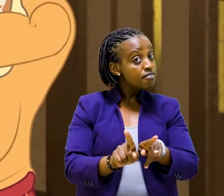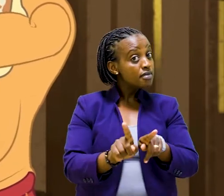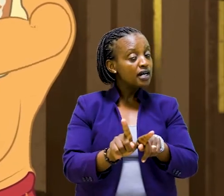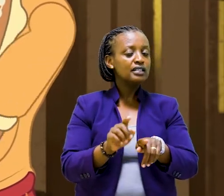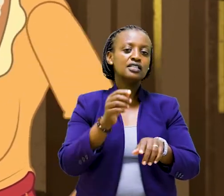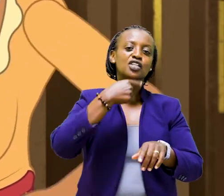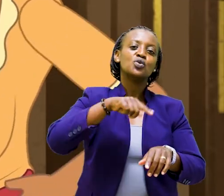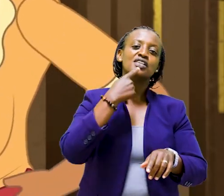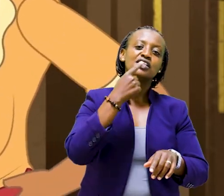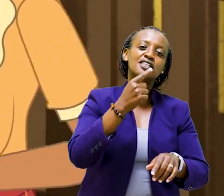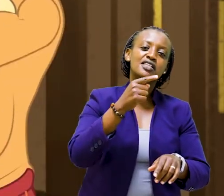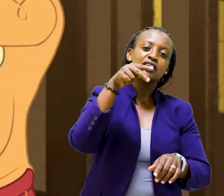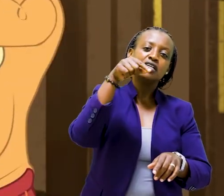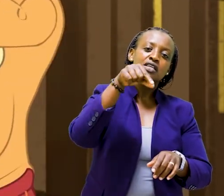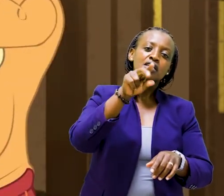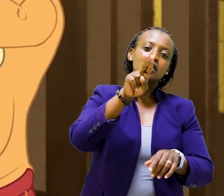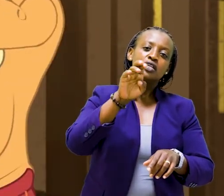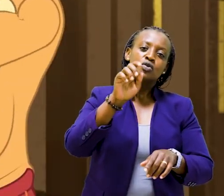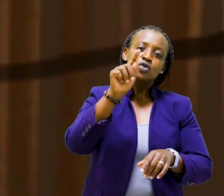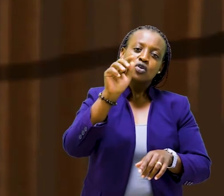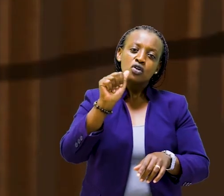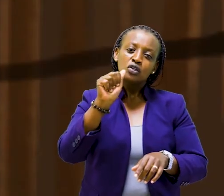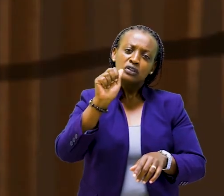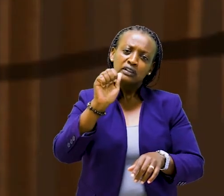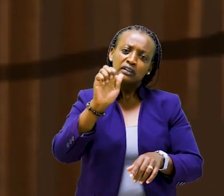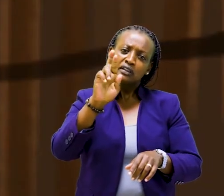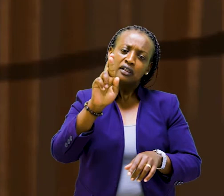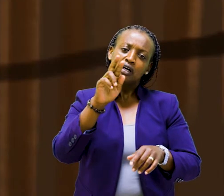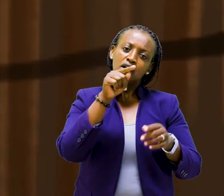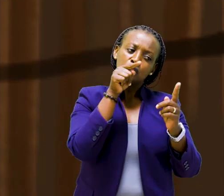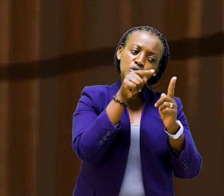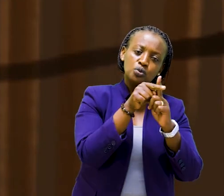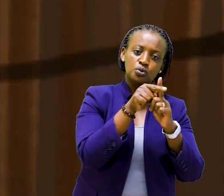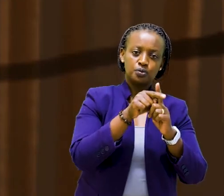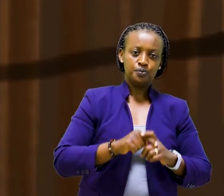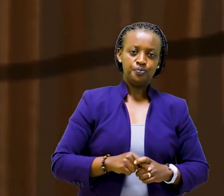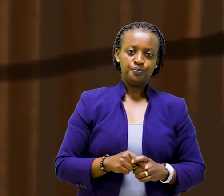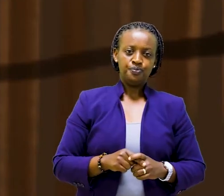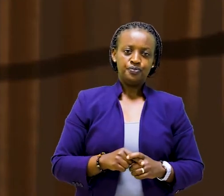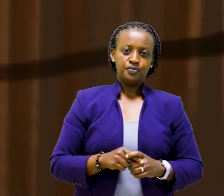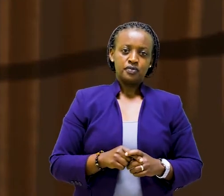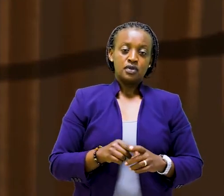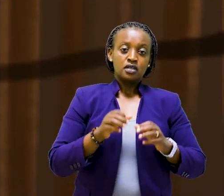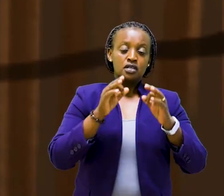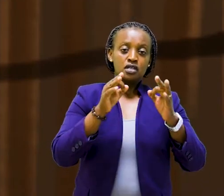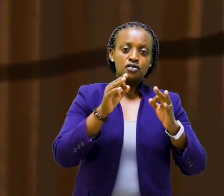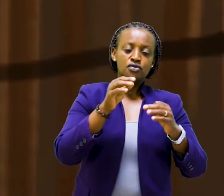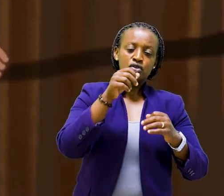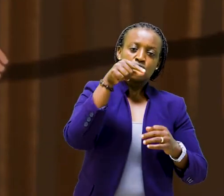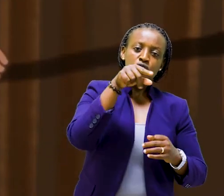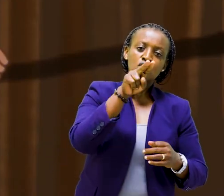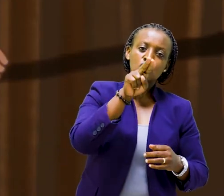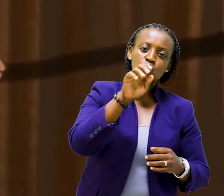But we say a quarter to. A quarter to? It is a quarter